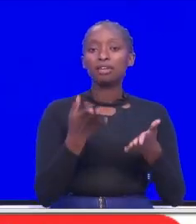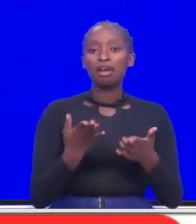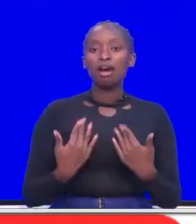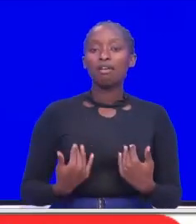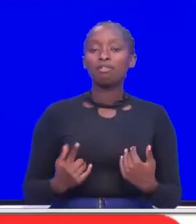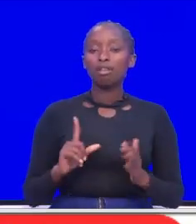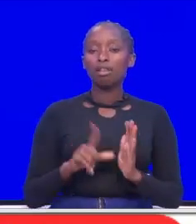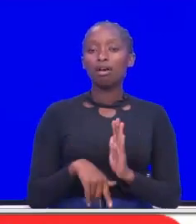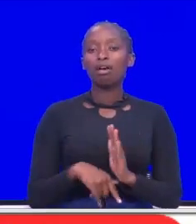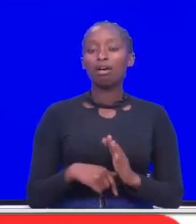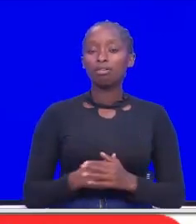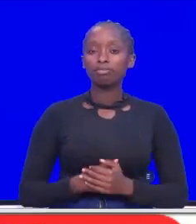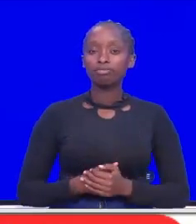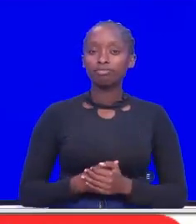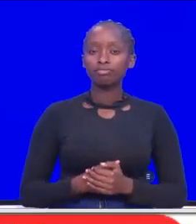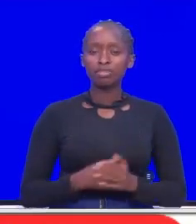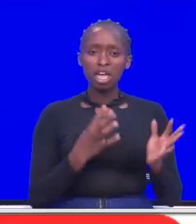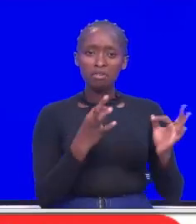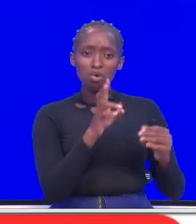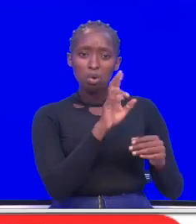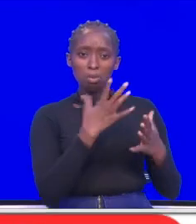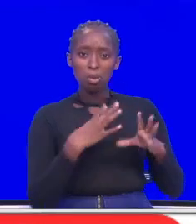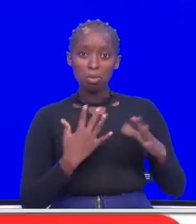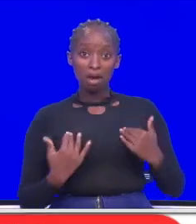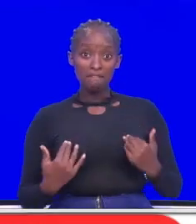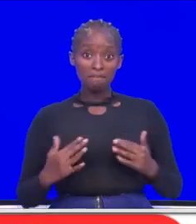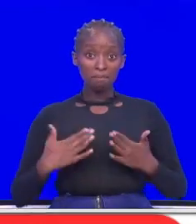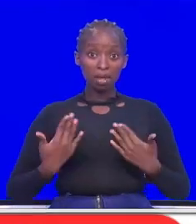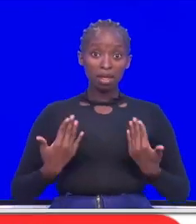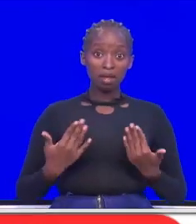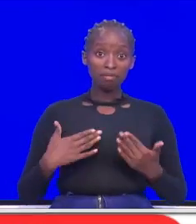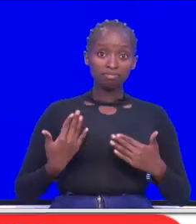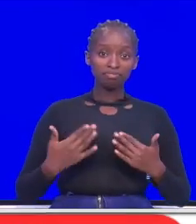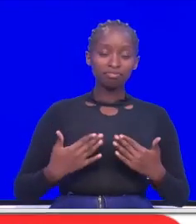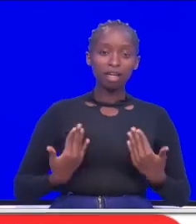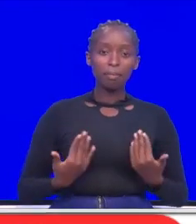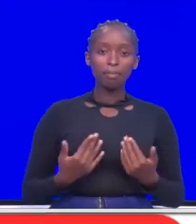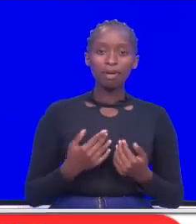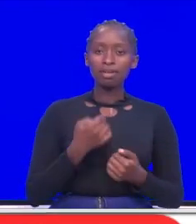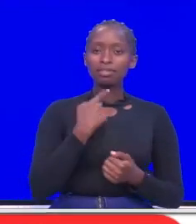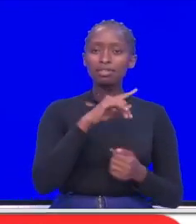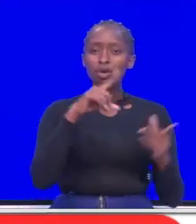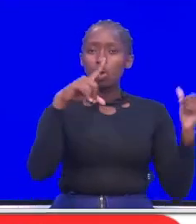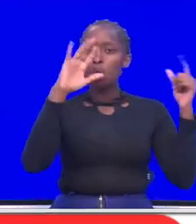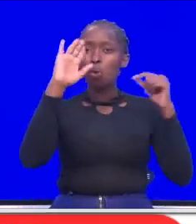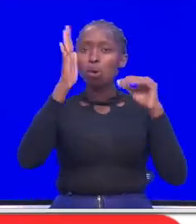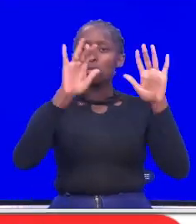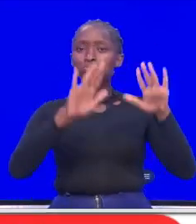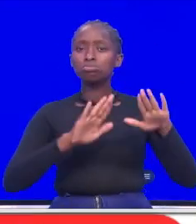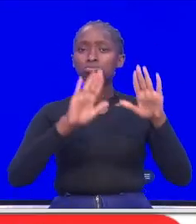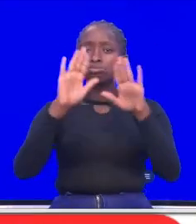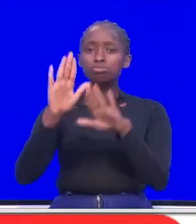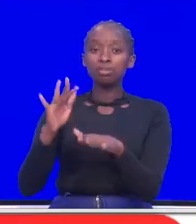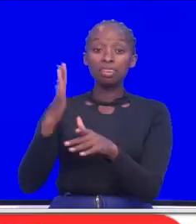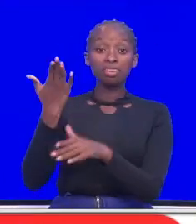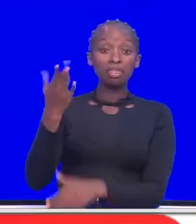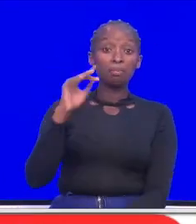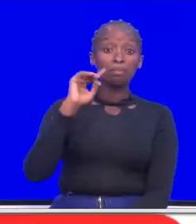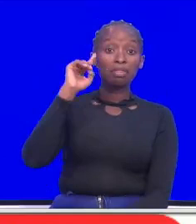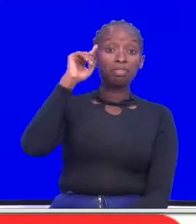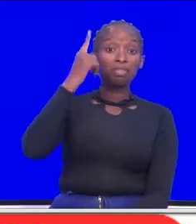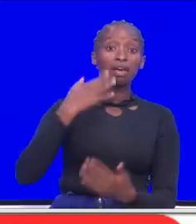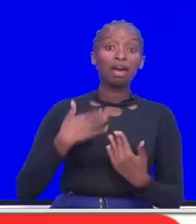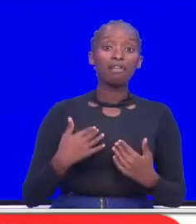watu wanafurahia sana, wanasema oh, tutaenda kukampenia baba huko nje, wanafikiria wanafukuza baba Kenya. Hakuna mahali